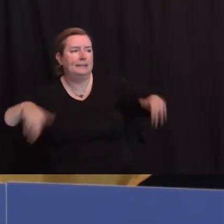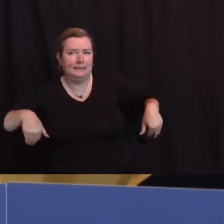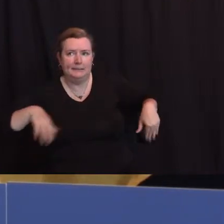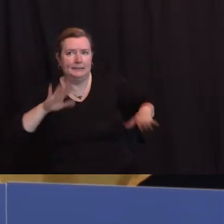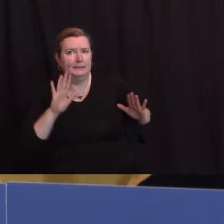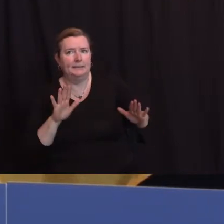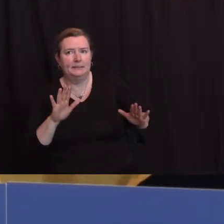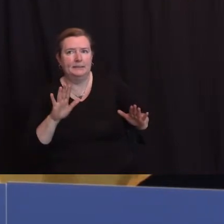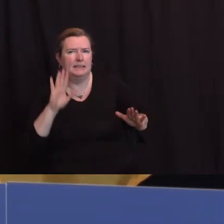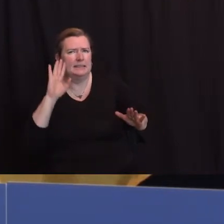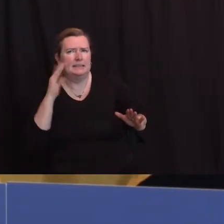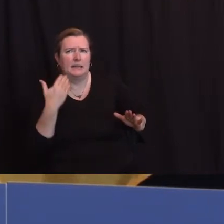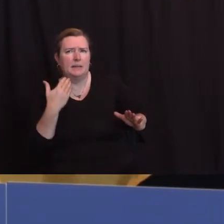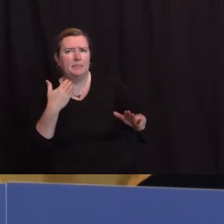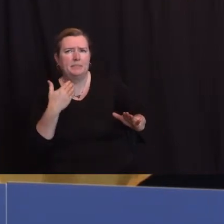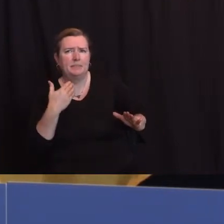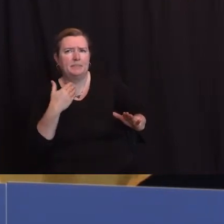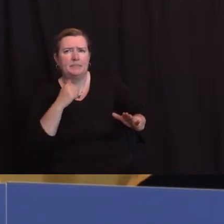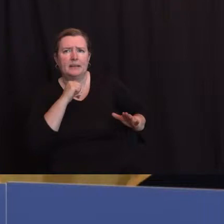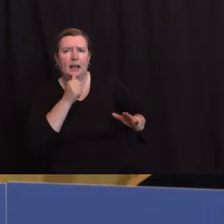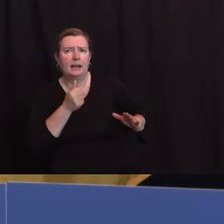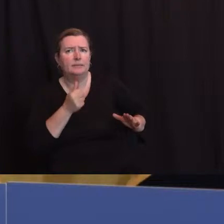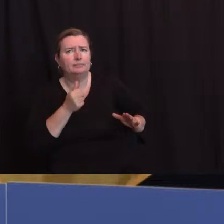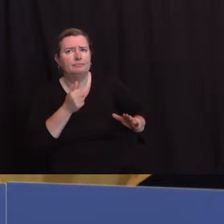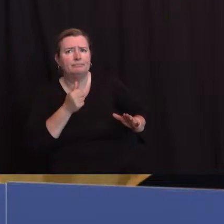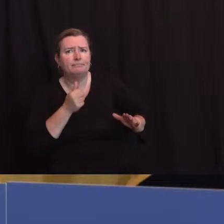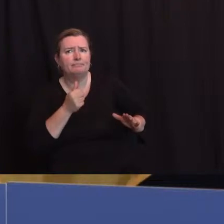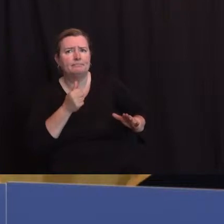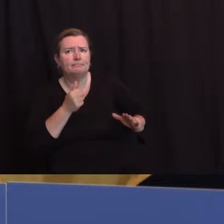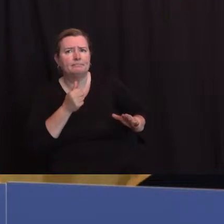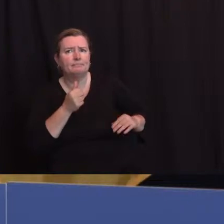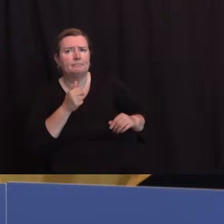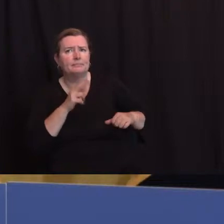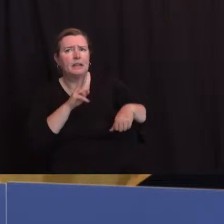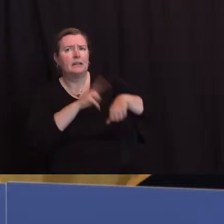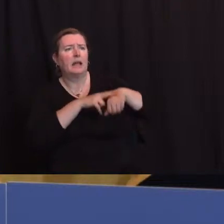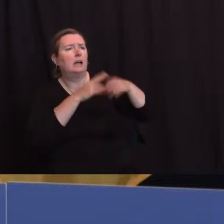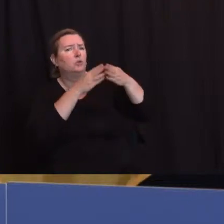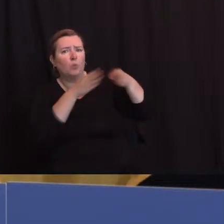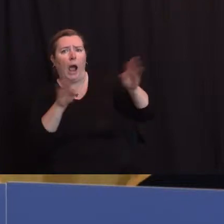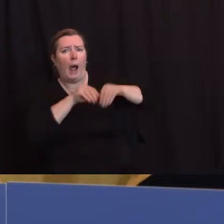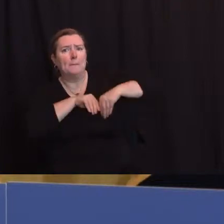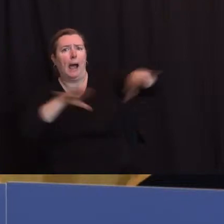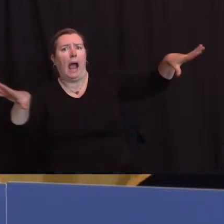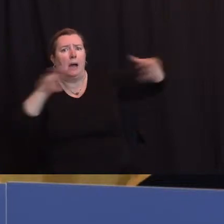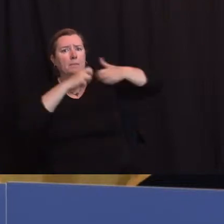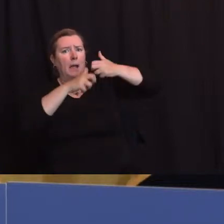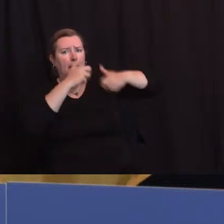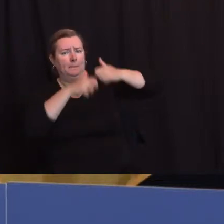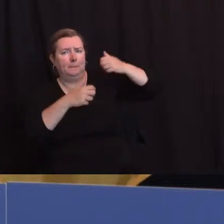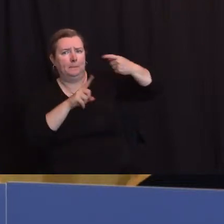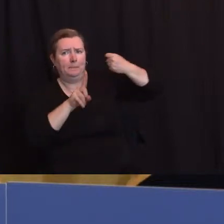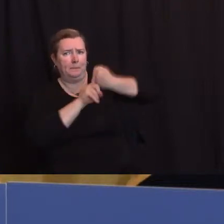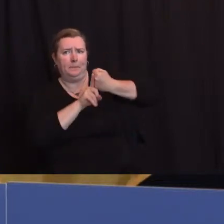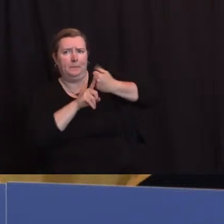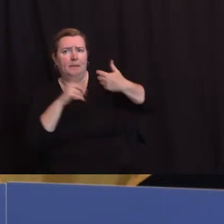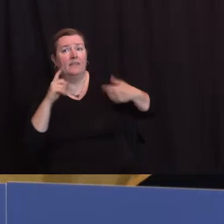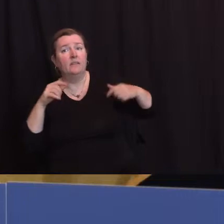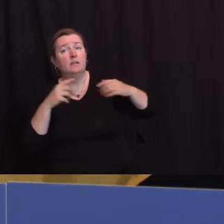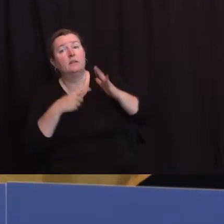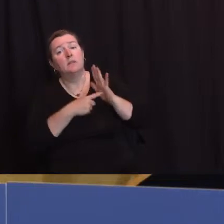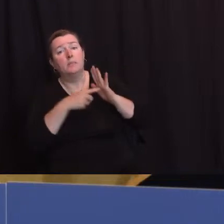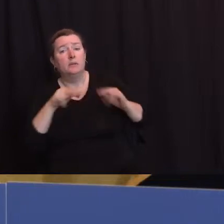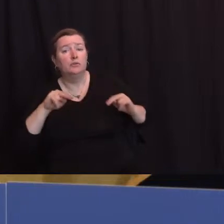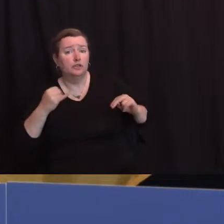appear to be an issue from a national or New Jersey perspective at this time. We do know, for example, in New Jersey, as